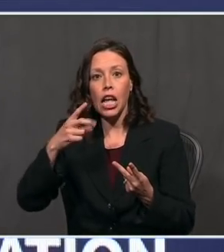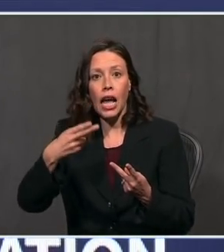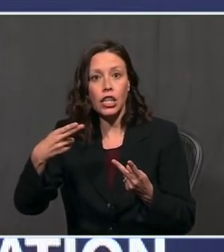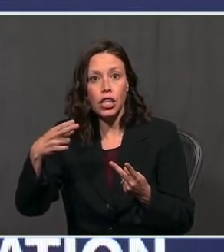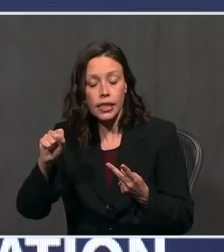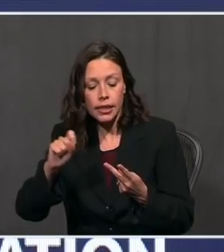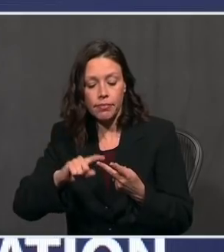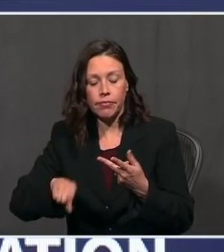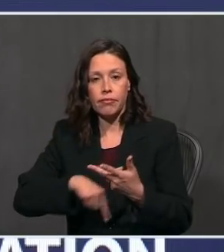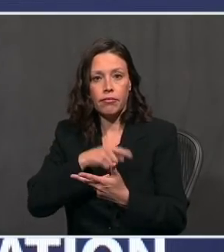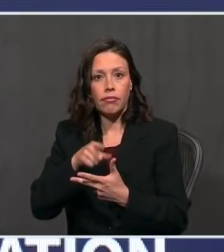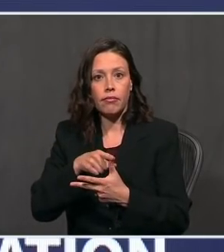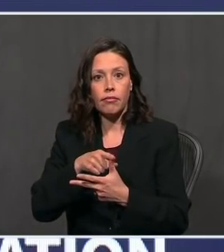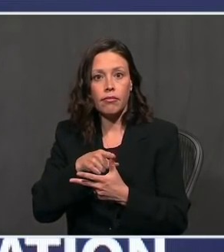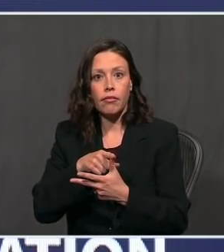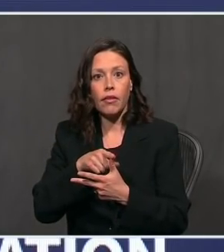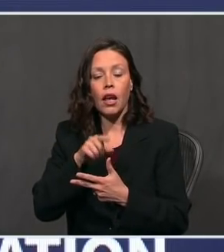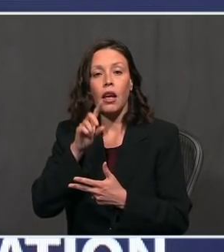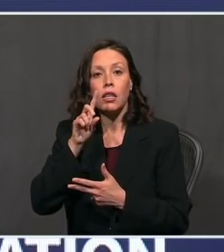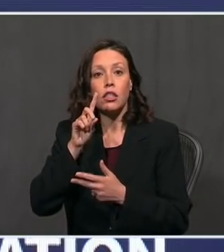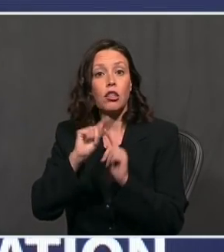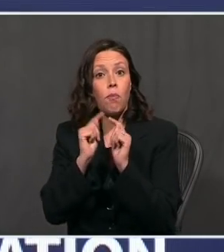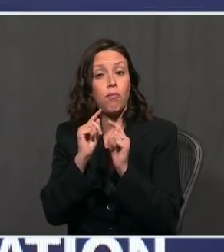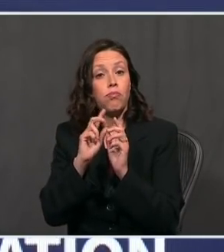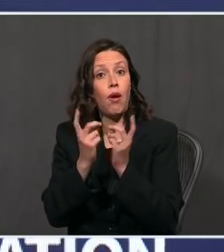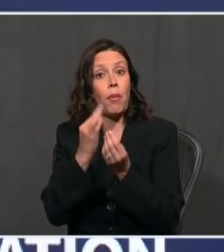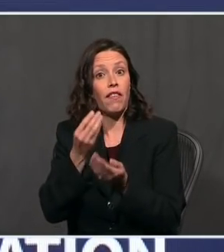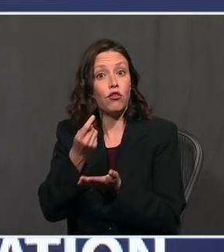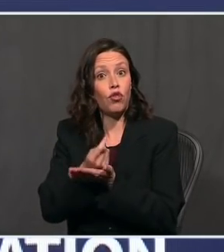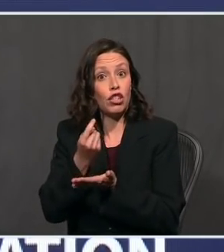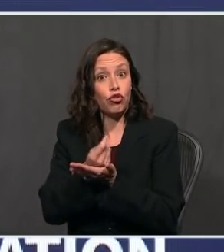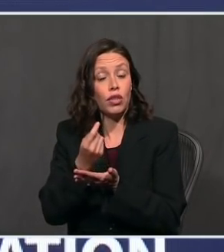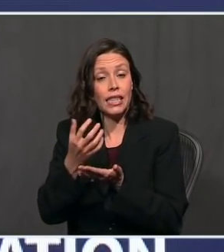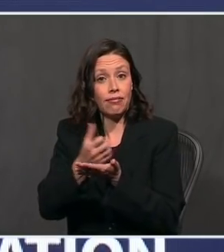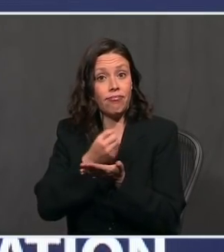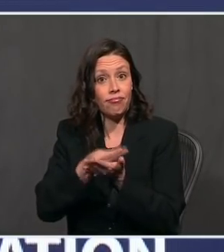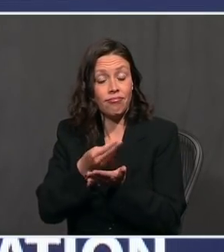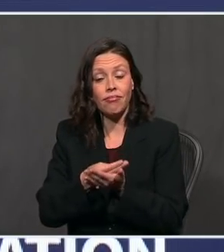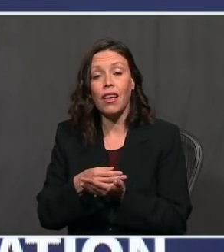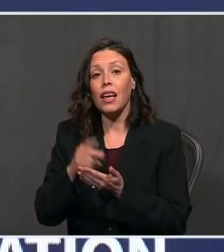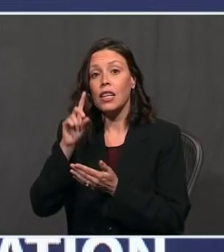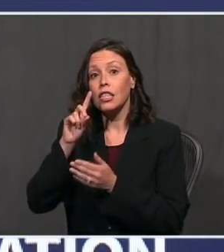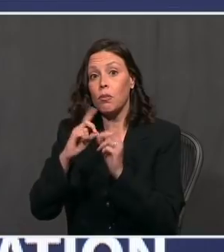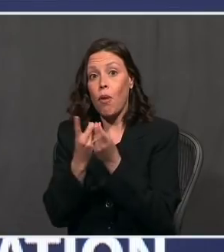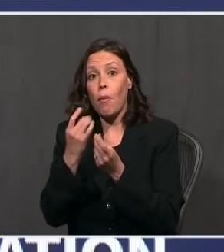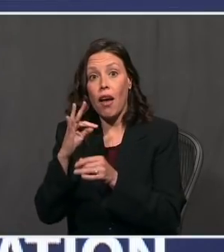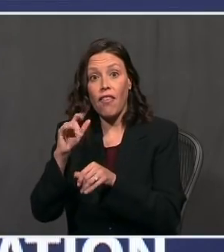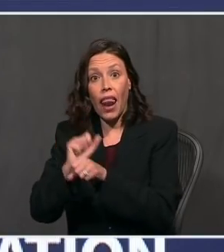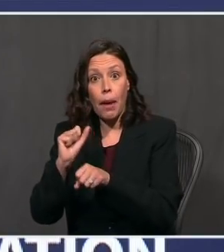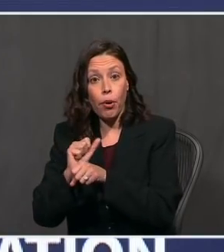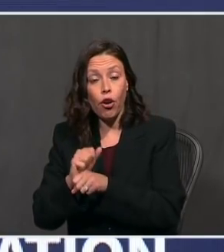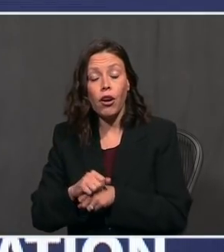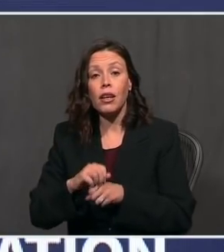Human Services. It's the Department, the Treasury Department, Secretary Mnuchin, the Labor Department, Department of Homeland Security. And this